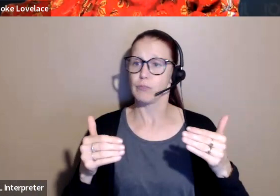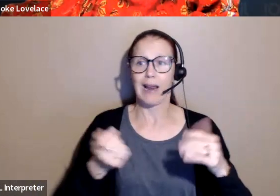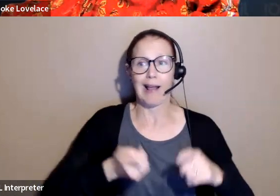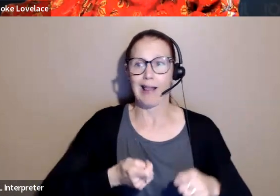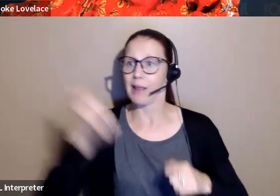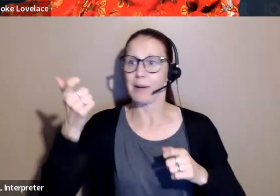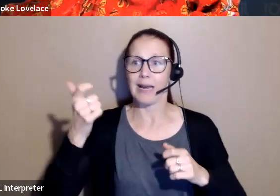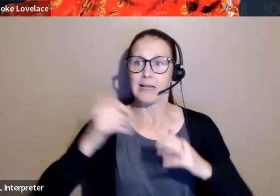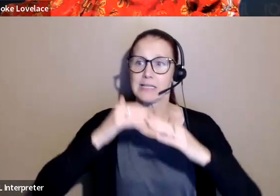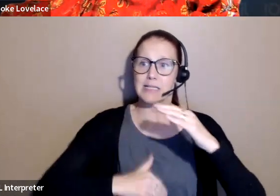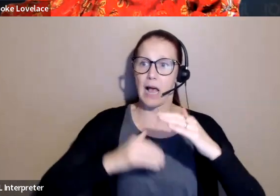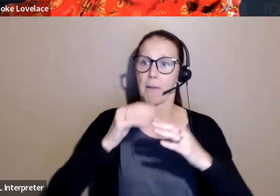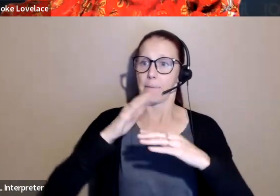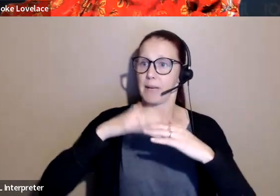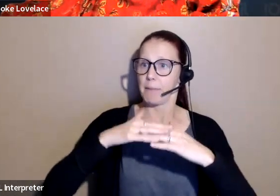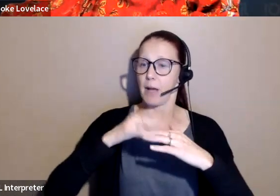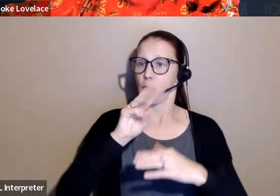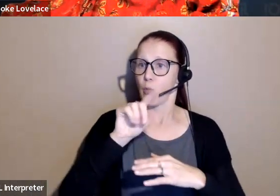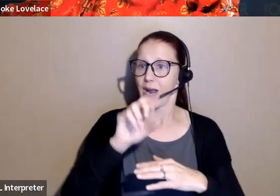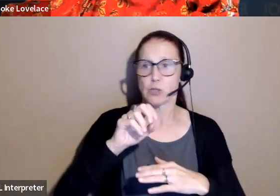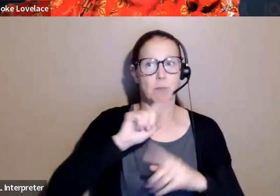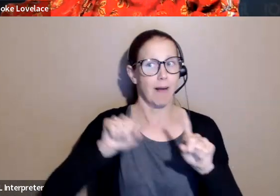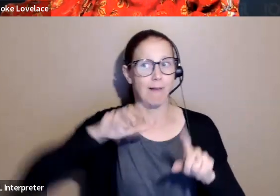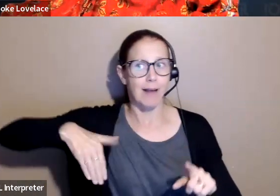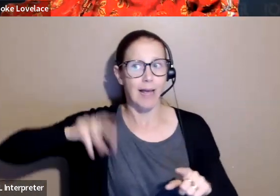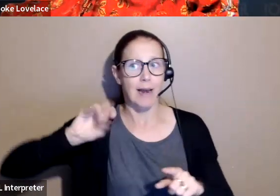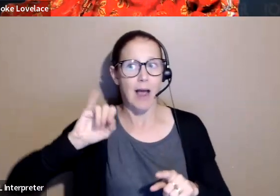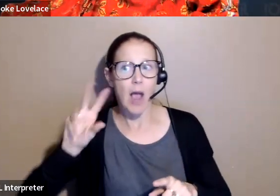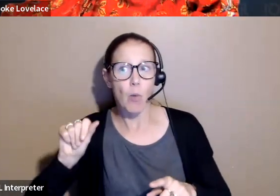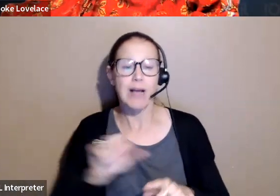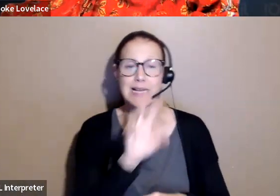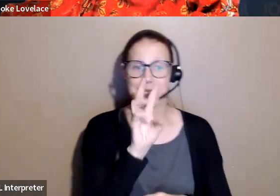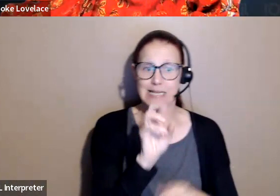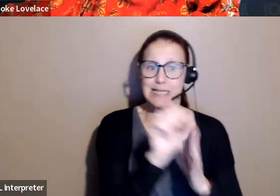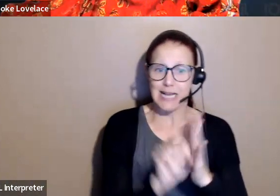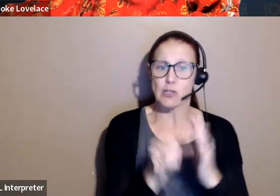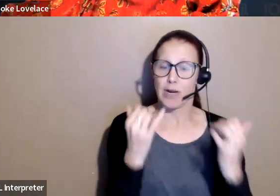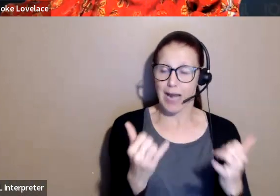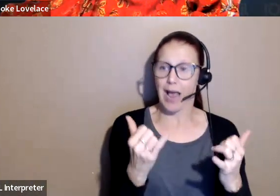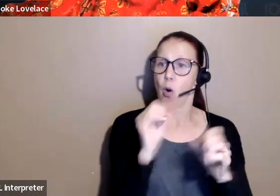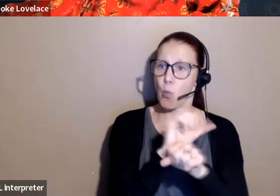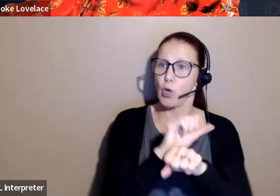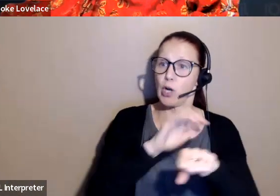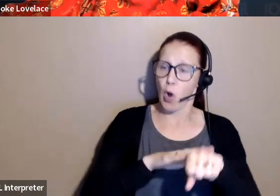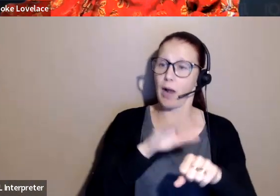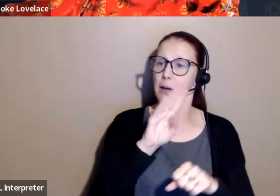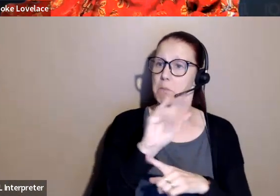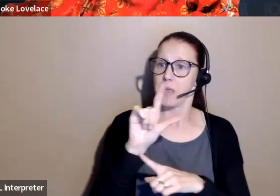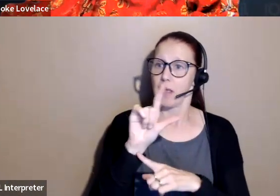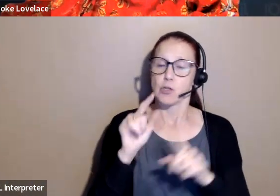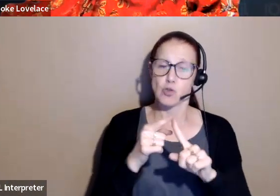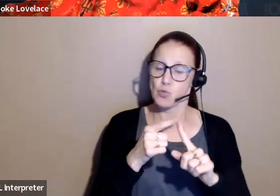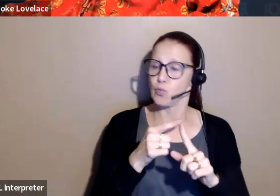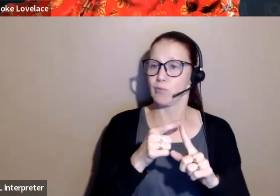sub-minimum wage, but not Iowa, and 6 states are currently working on bills to eliminate it. So you can see that this